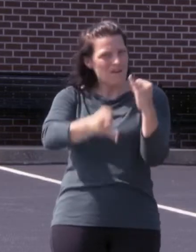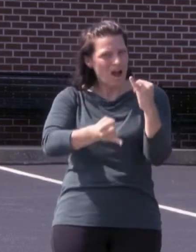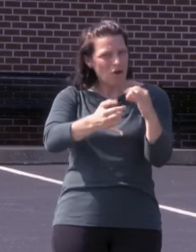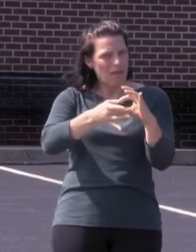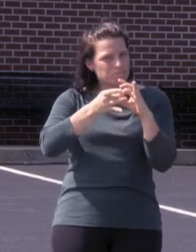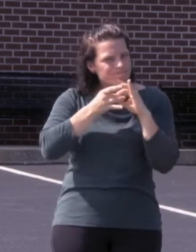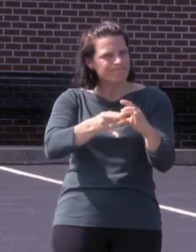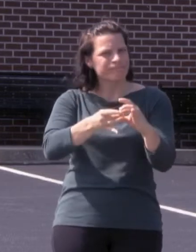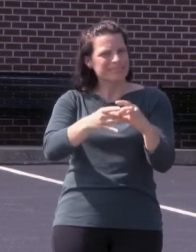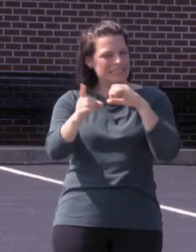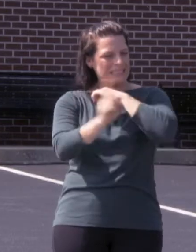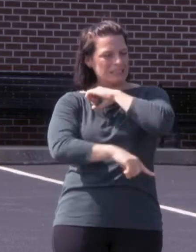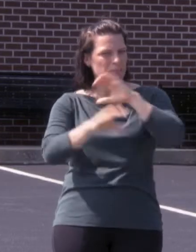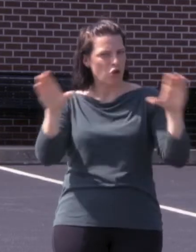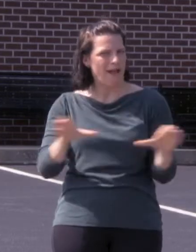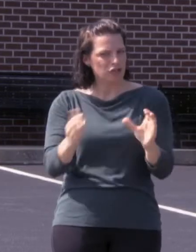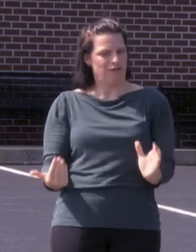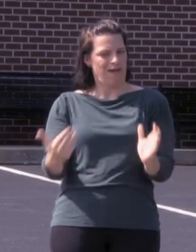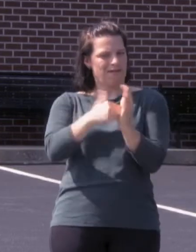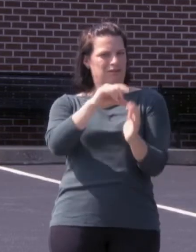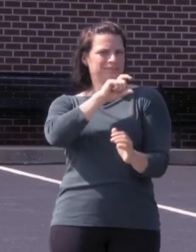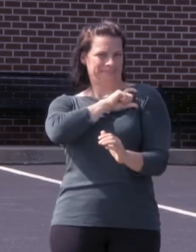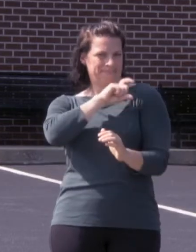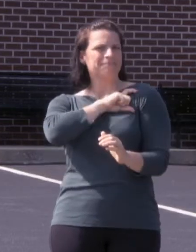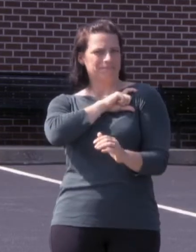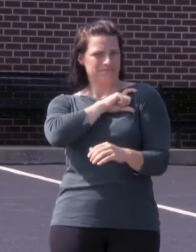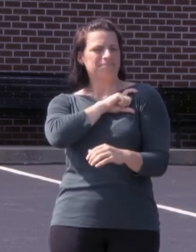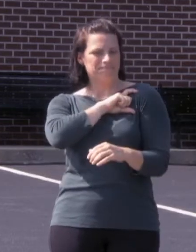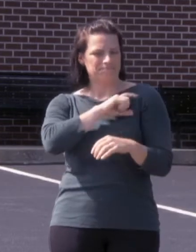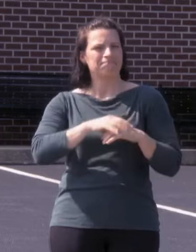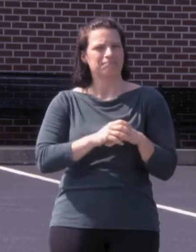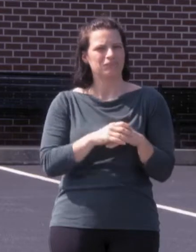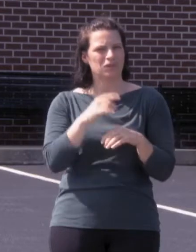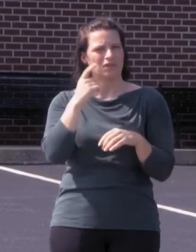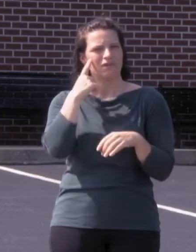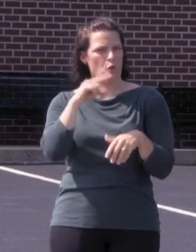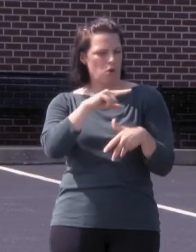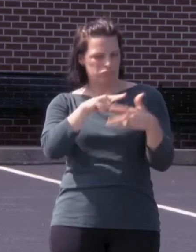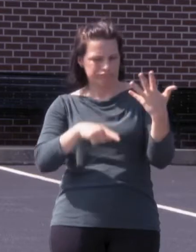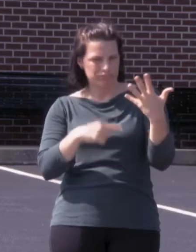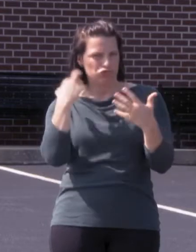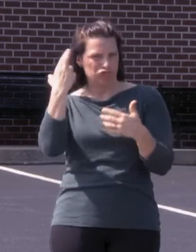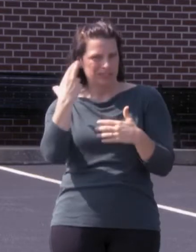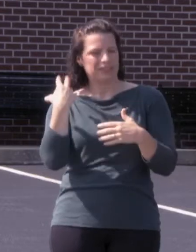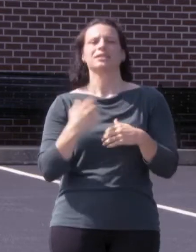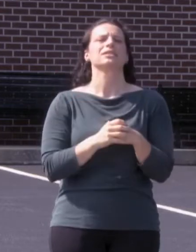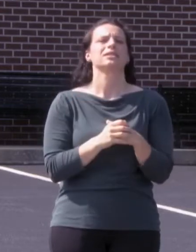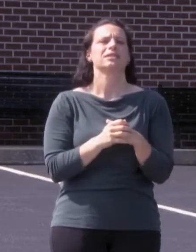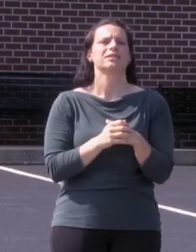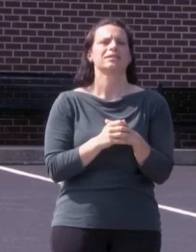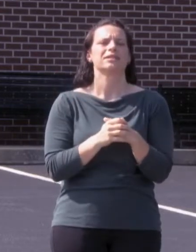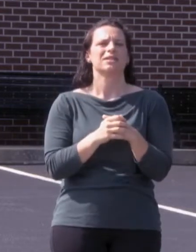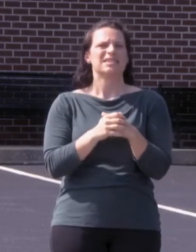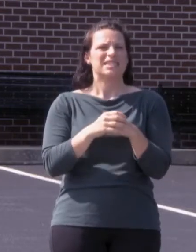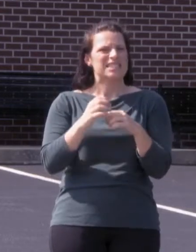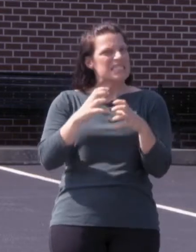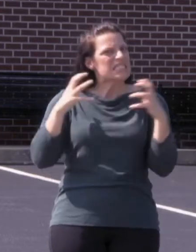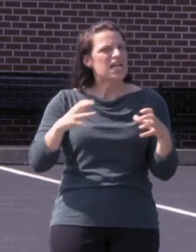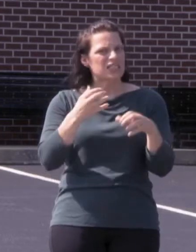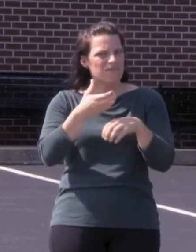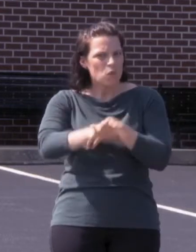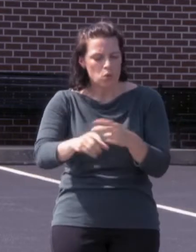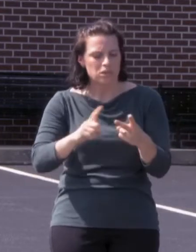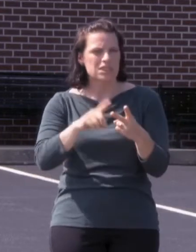binding disciplinary actions against a law enforcement officer for the following reasons: excessive force,